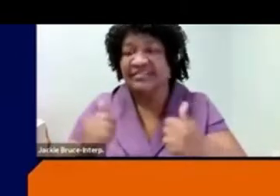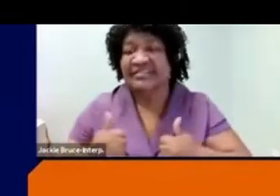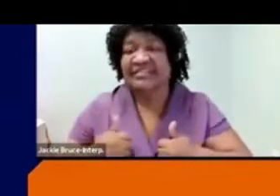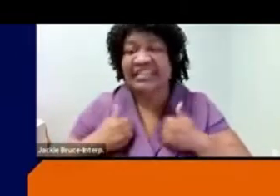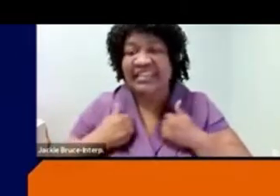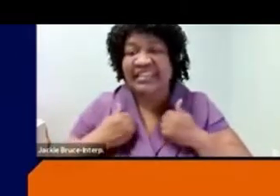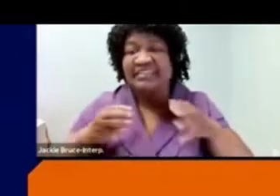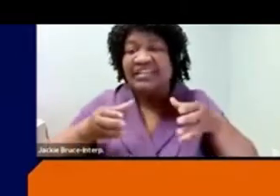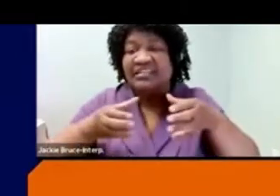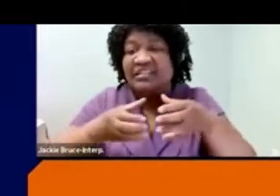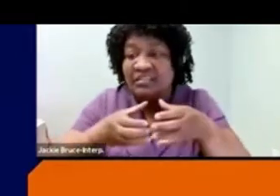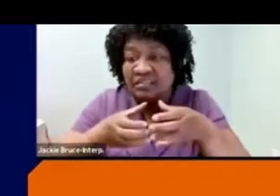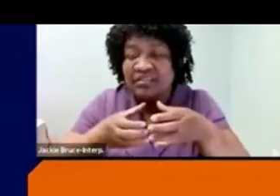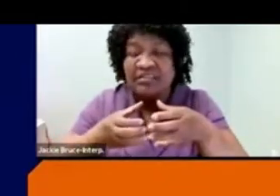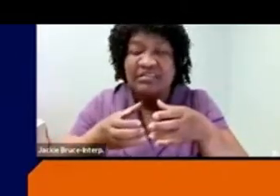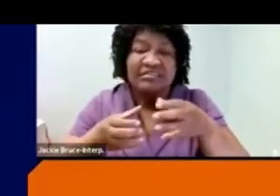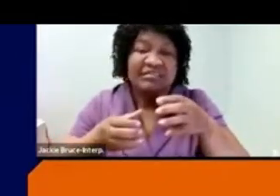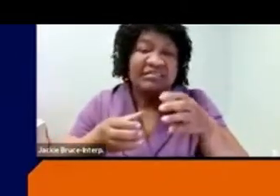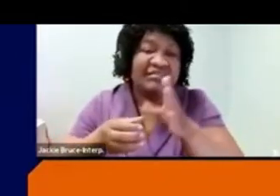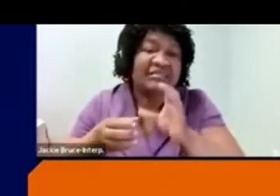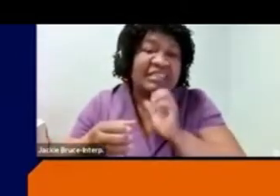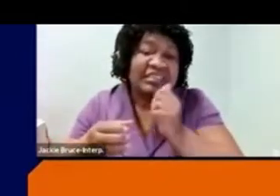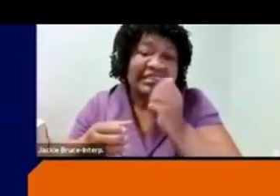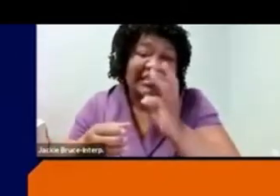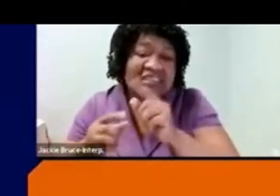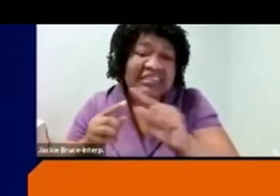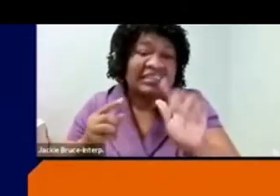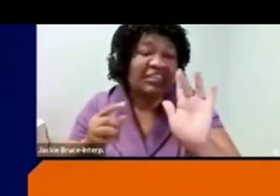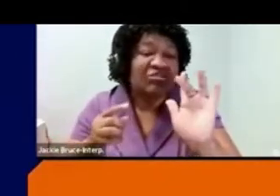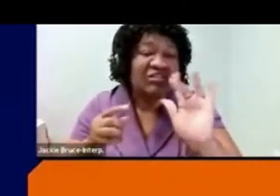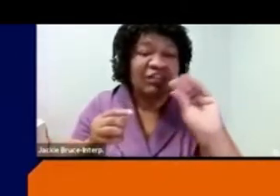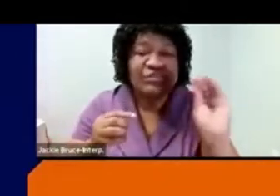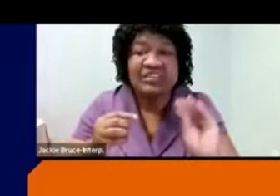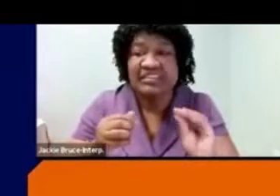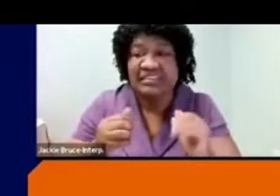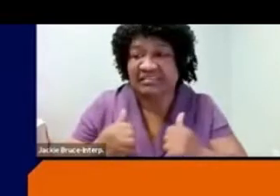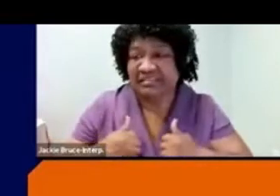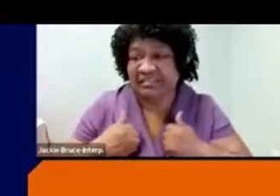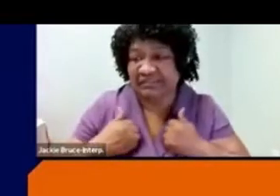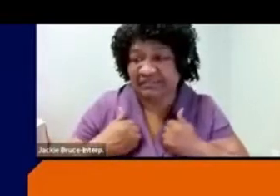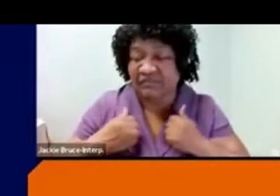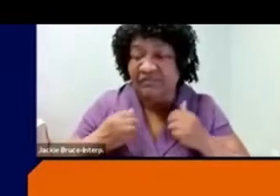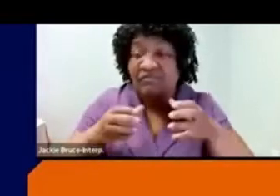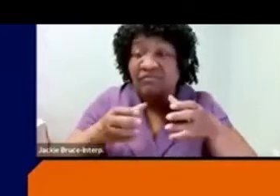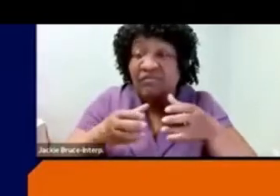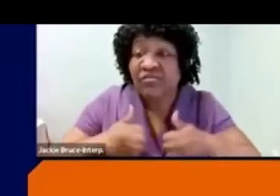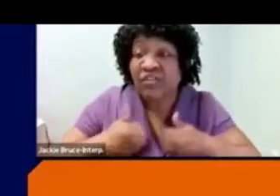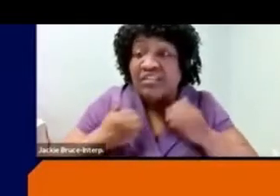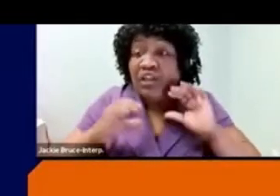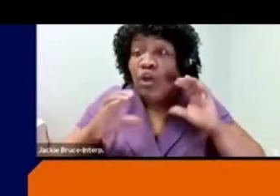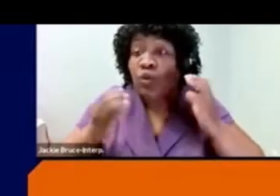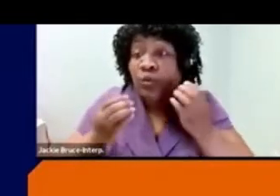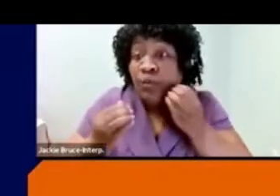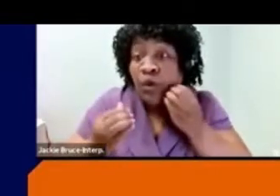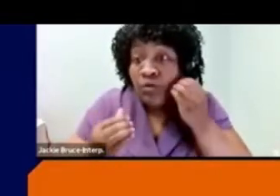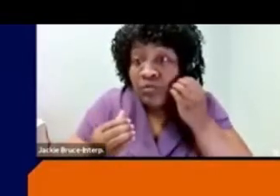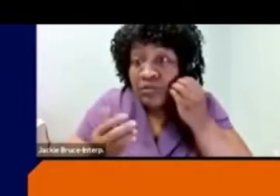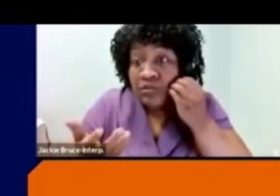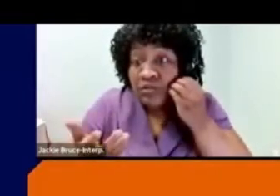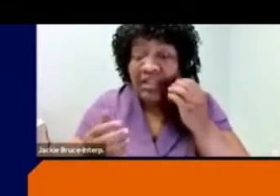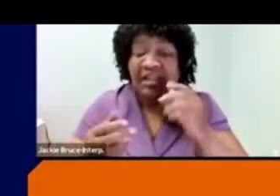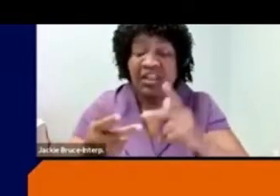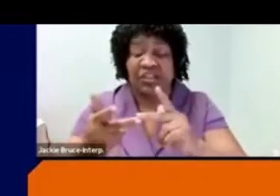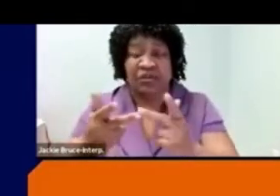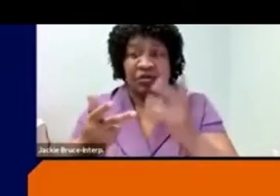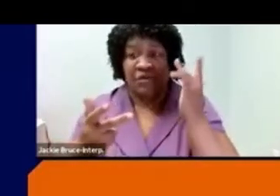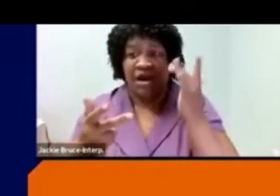congregate settings. Estimates are between 16 and 25%, many times in residential group homes. And then third,